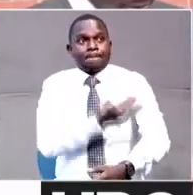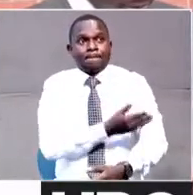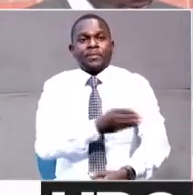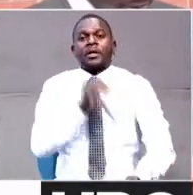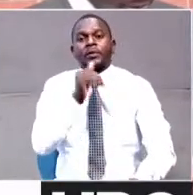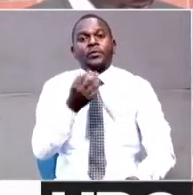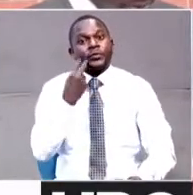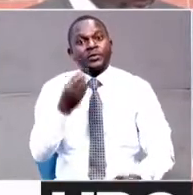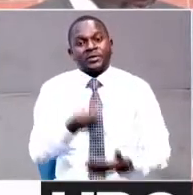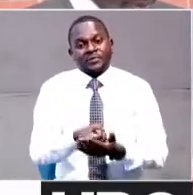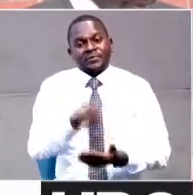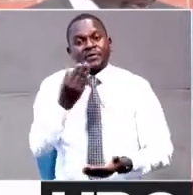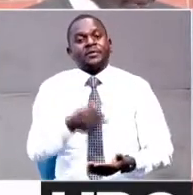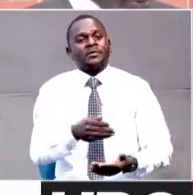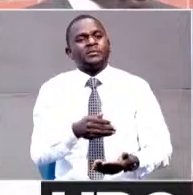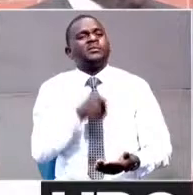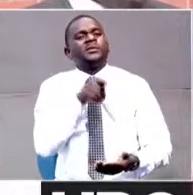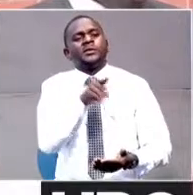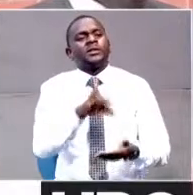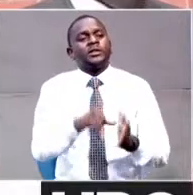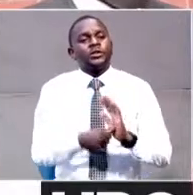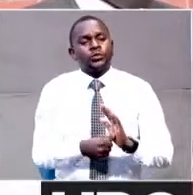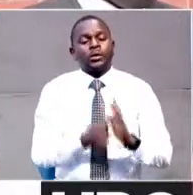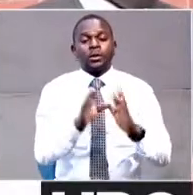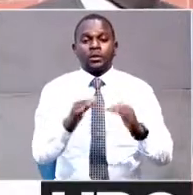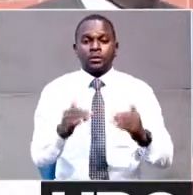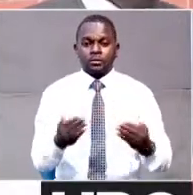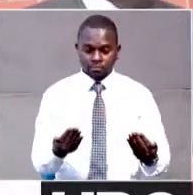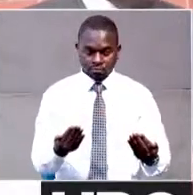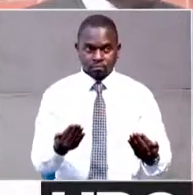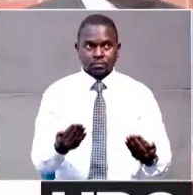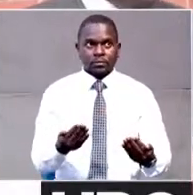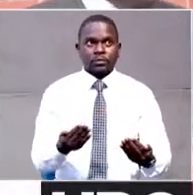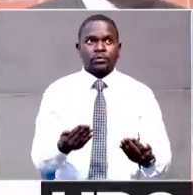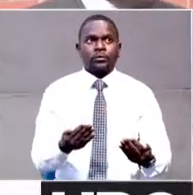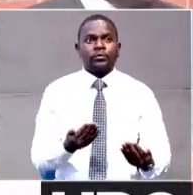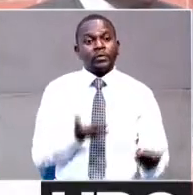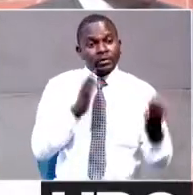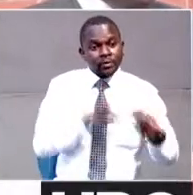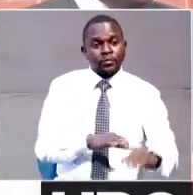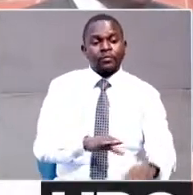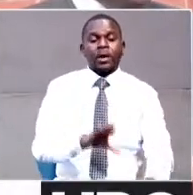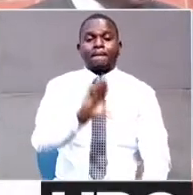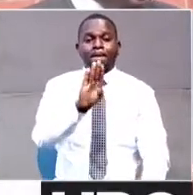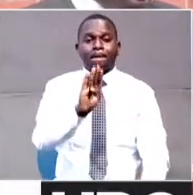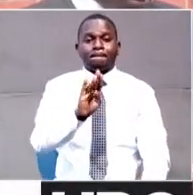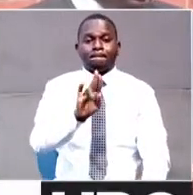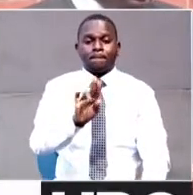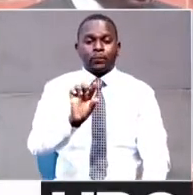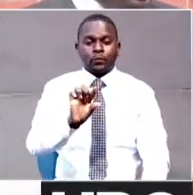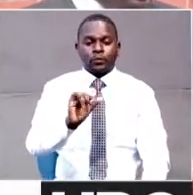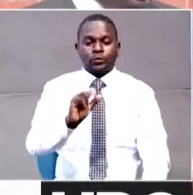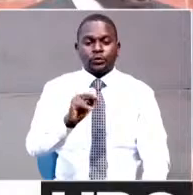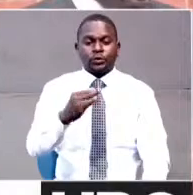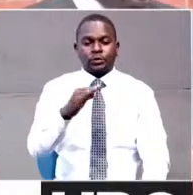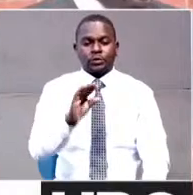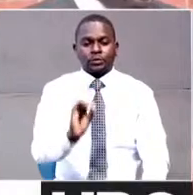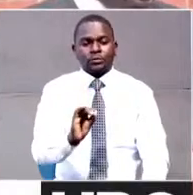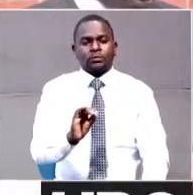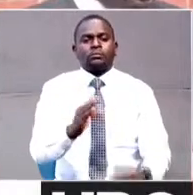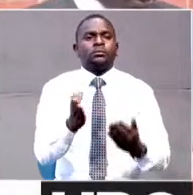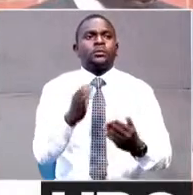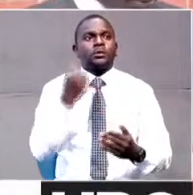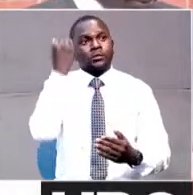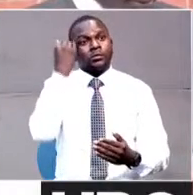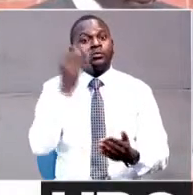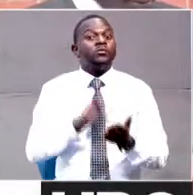don't see any value in this affidavit. But this is my case. So what if I'm killed by Ujingo or by the magistrate granted bail? Would the magistrate compensate